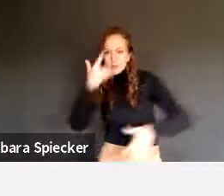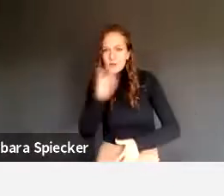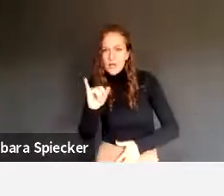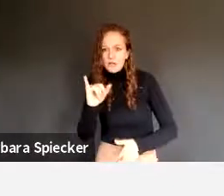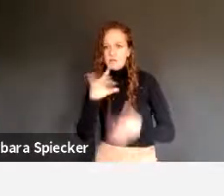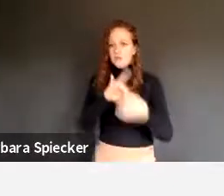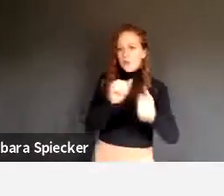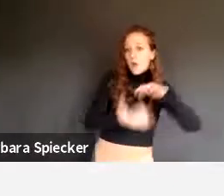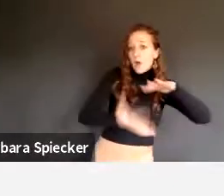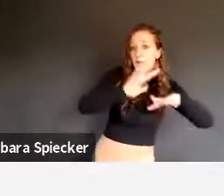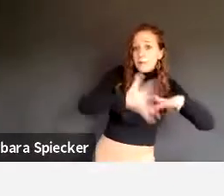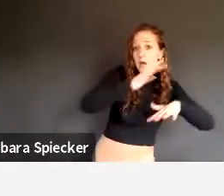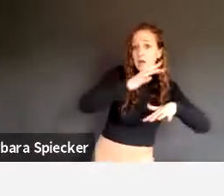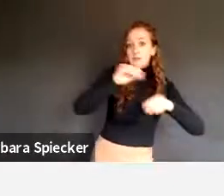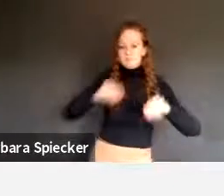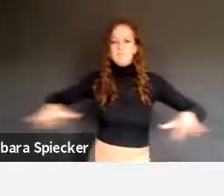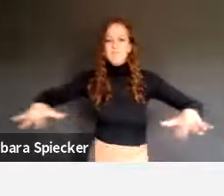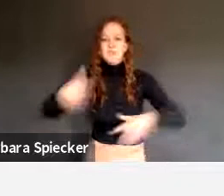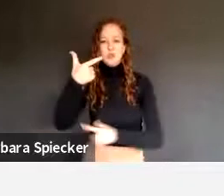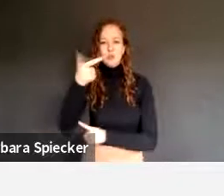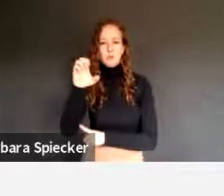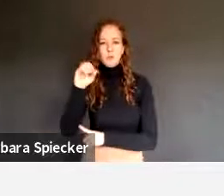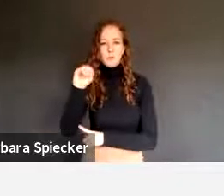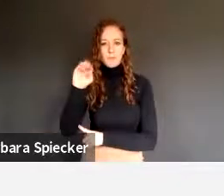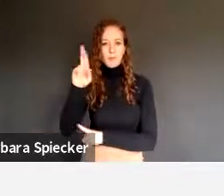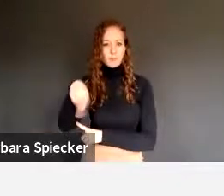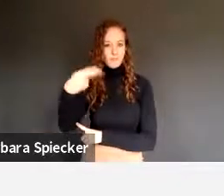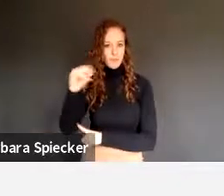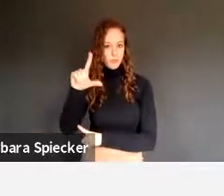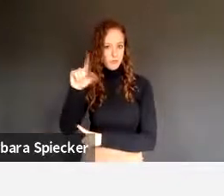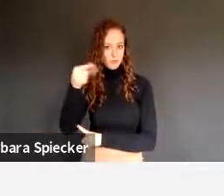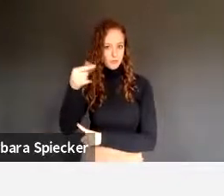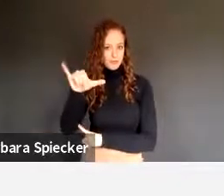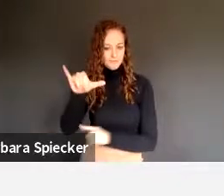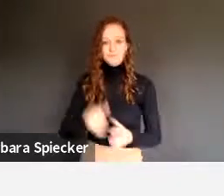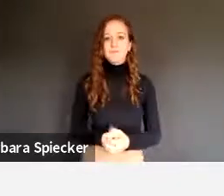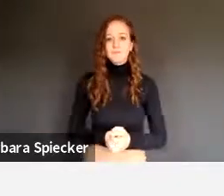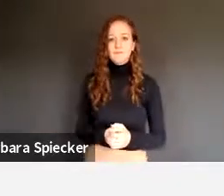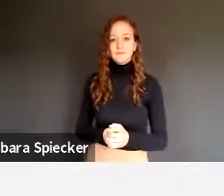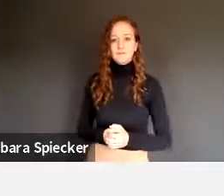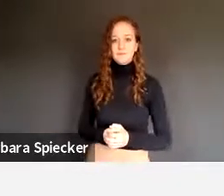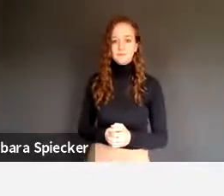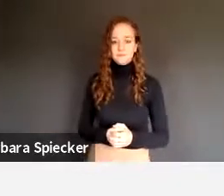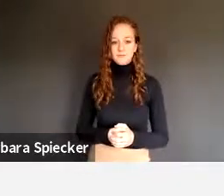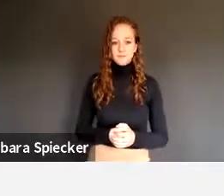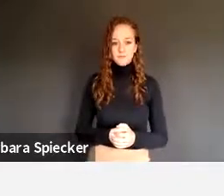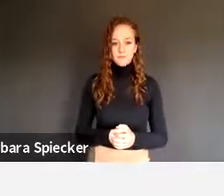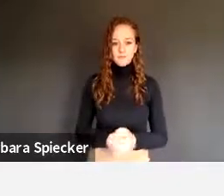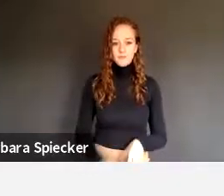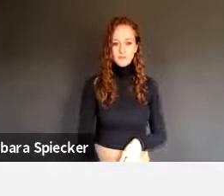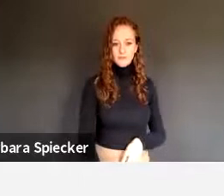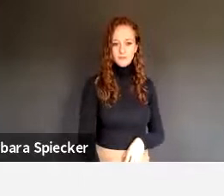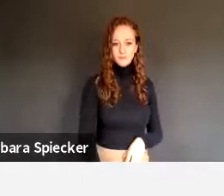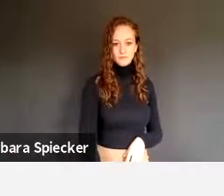could also be further modified by variation in geophysical features, as I described before, upwelling currents, coastal geomorphology, all of